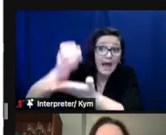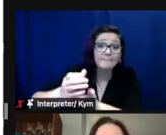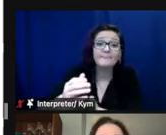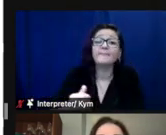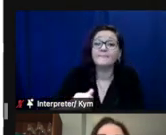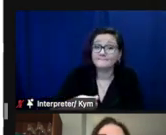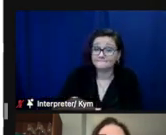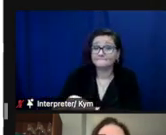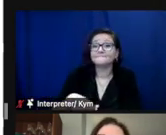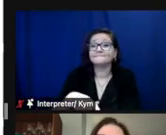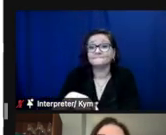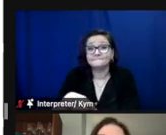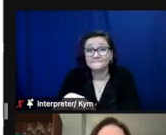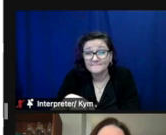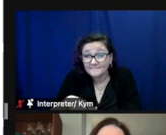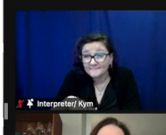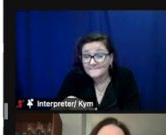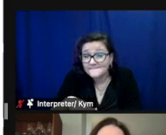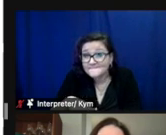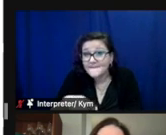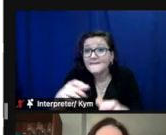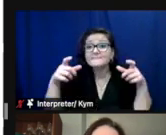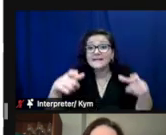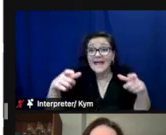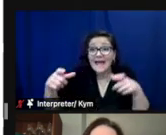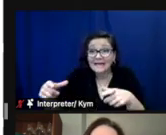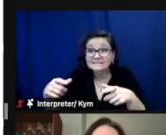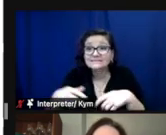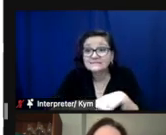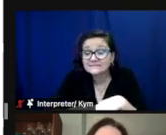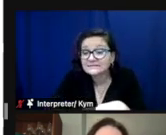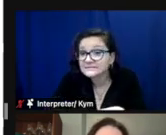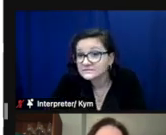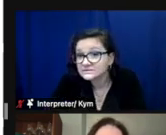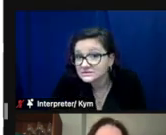Cup. So let's talk about today. And plate. That's very and, good.